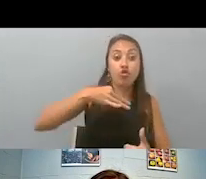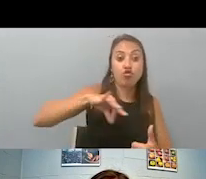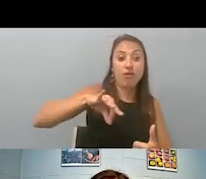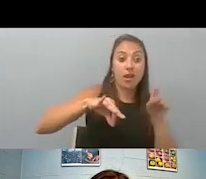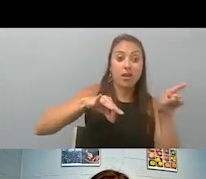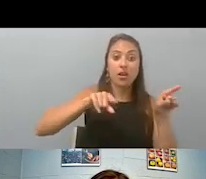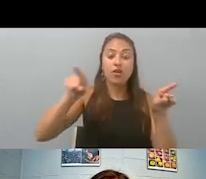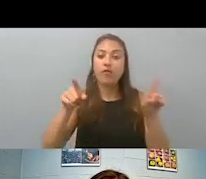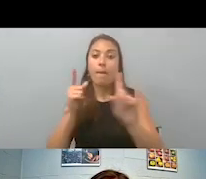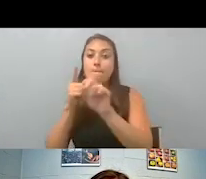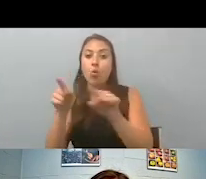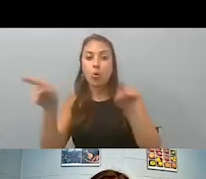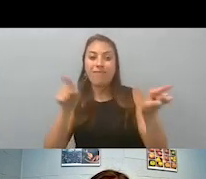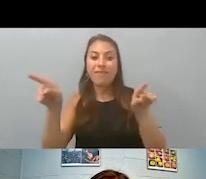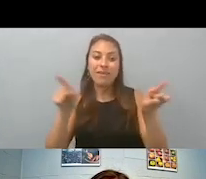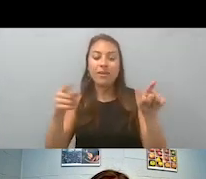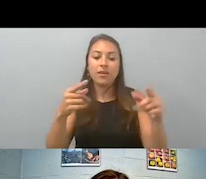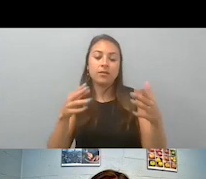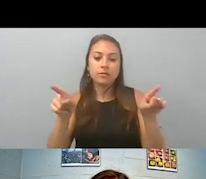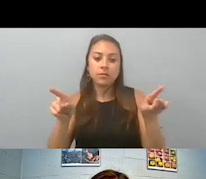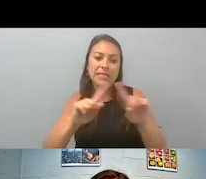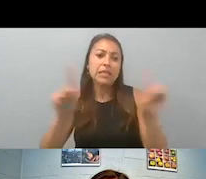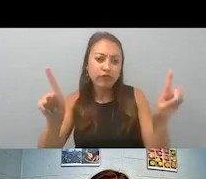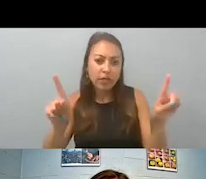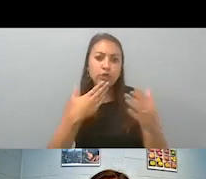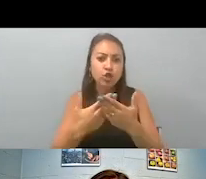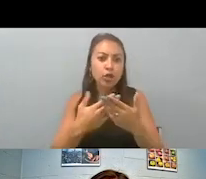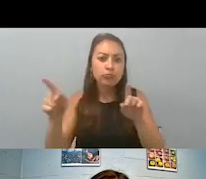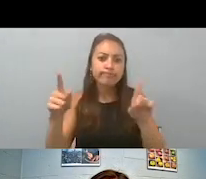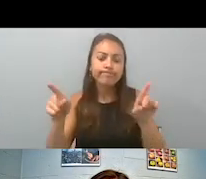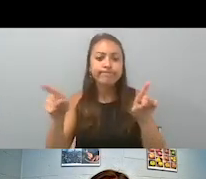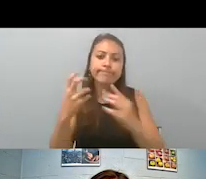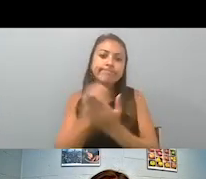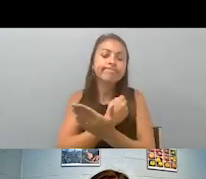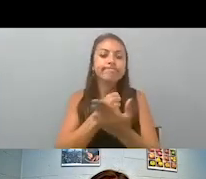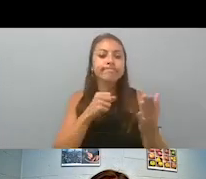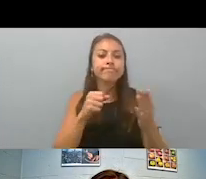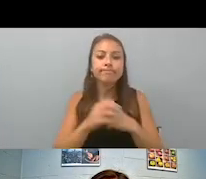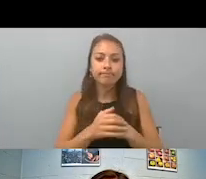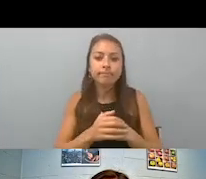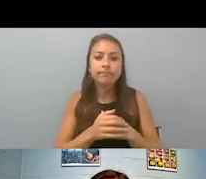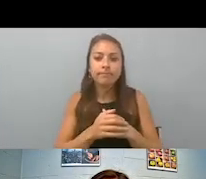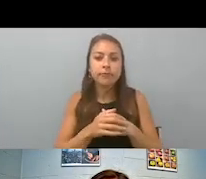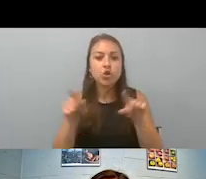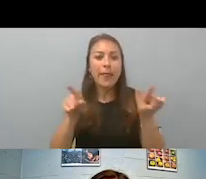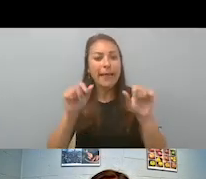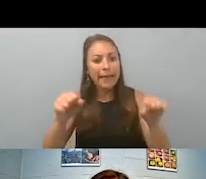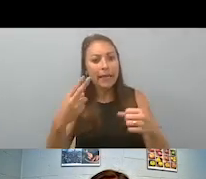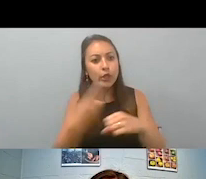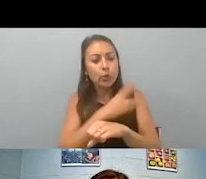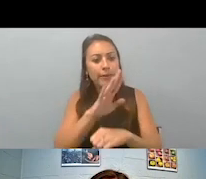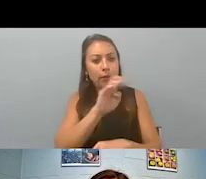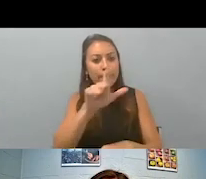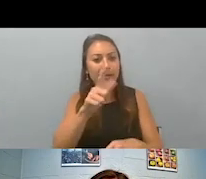allocation is really nice because, as Jesse mentioned, it entitles them to, to use their meals throughout the day, but also